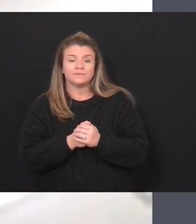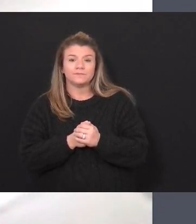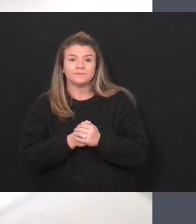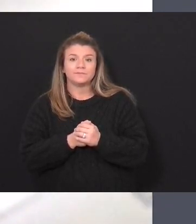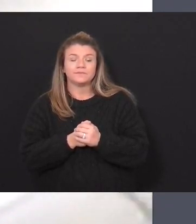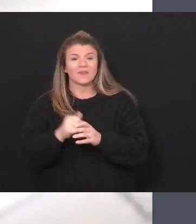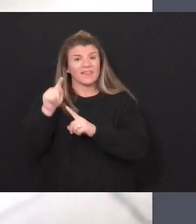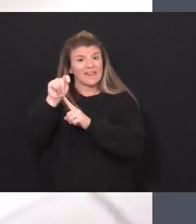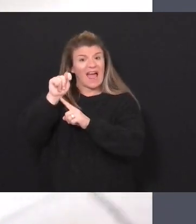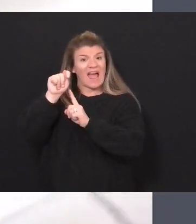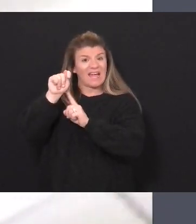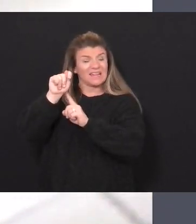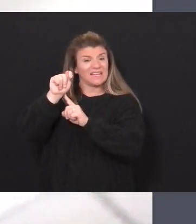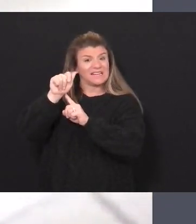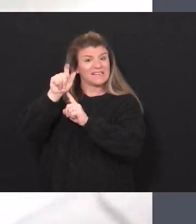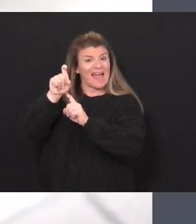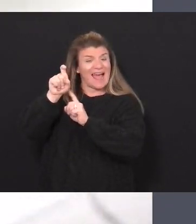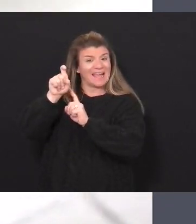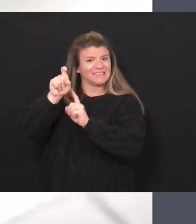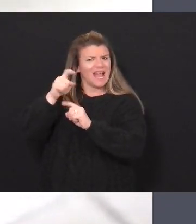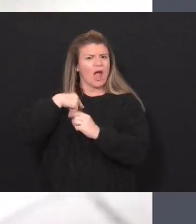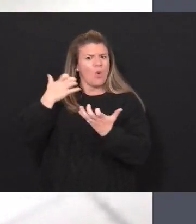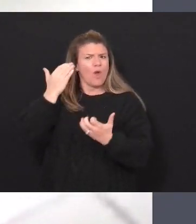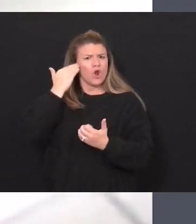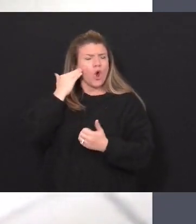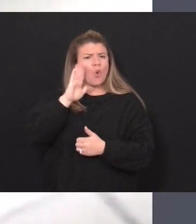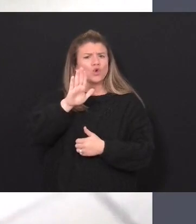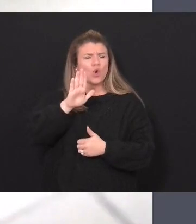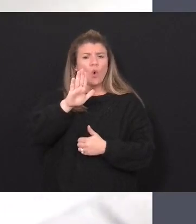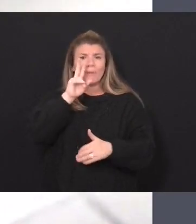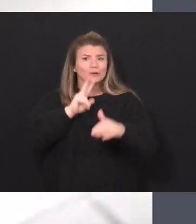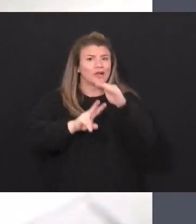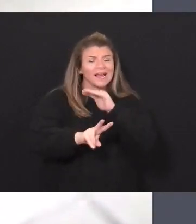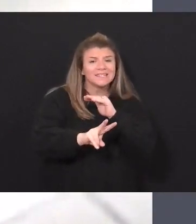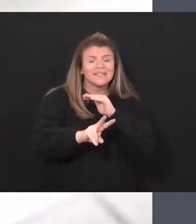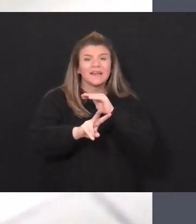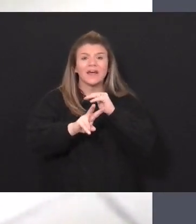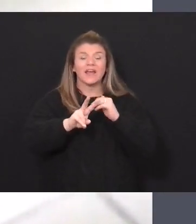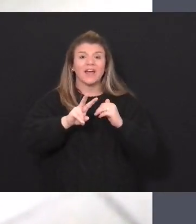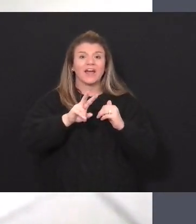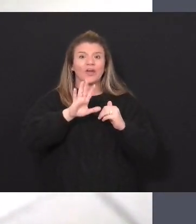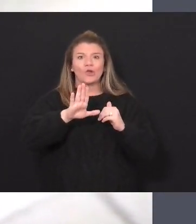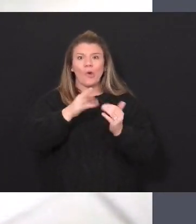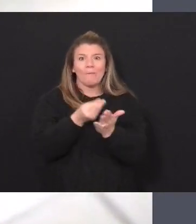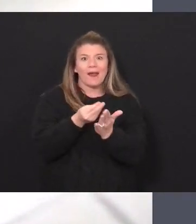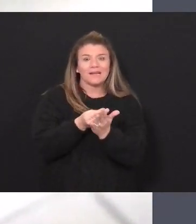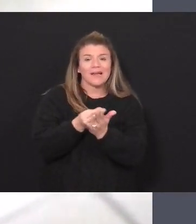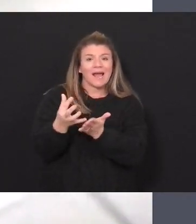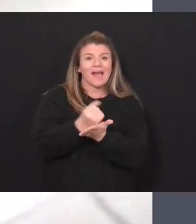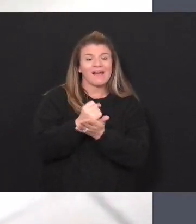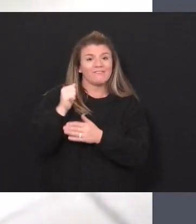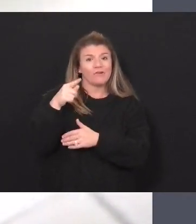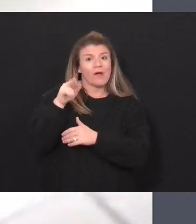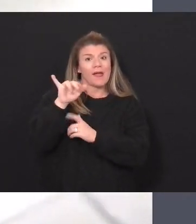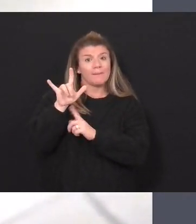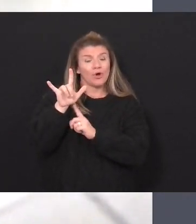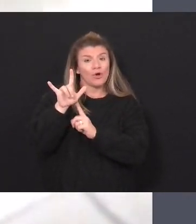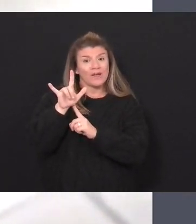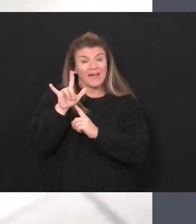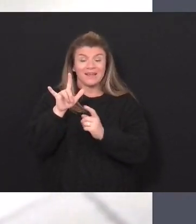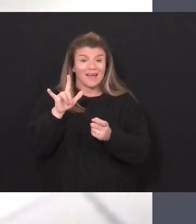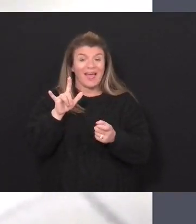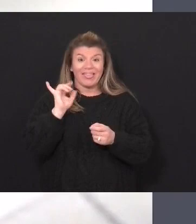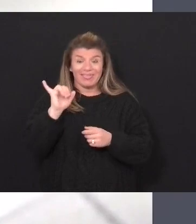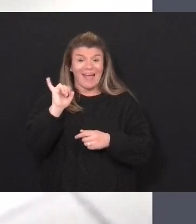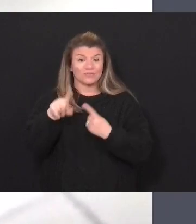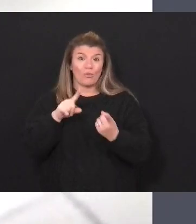past-looking, what are your projections or estimates for April revenue when the fact of stay-at-home will really start